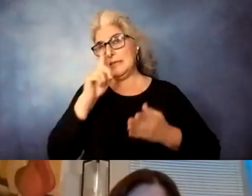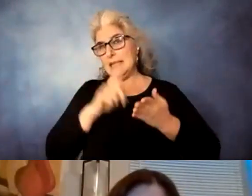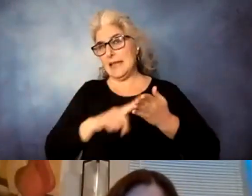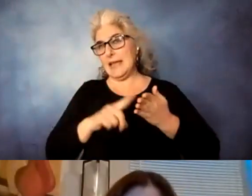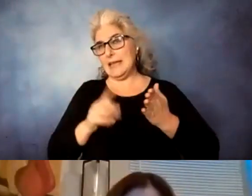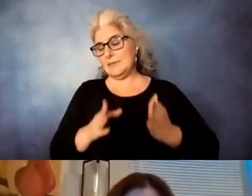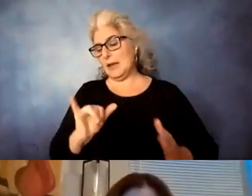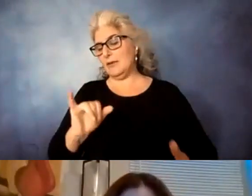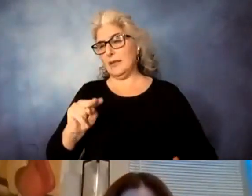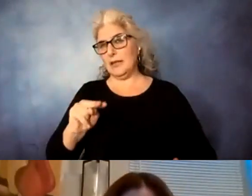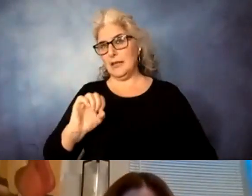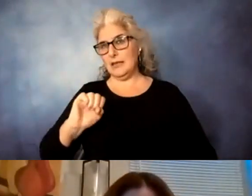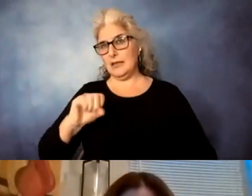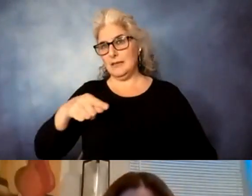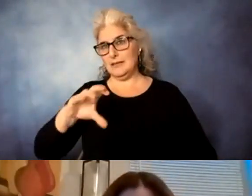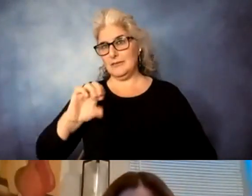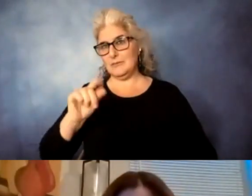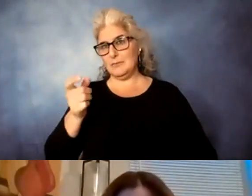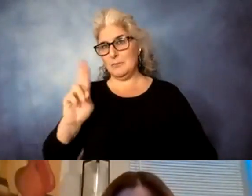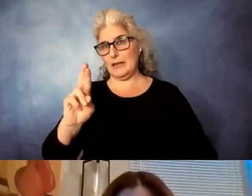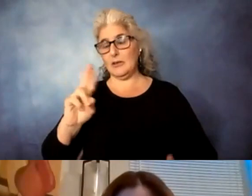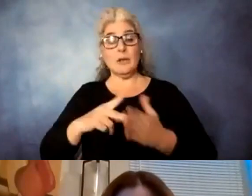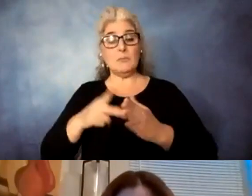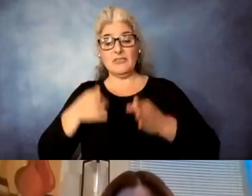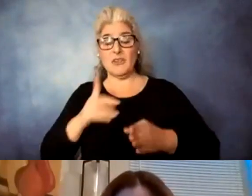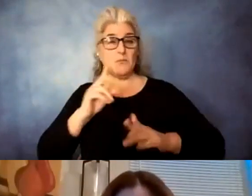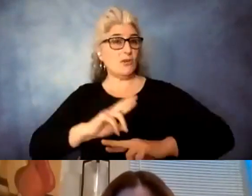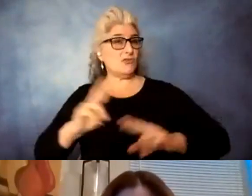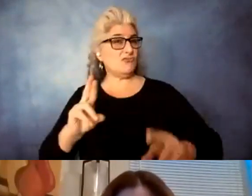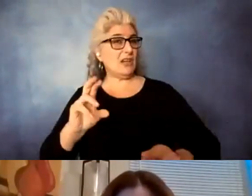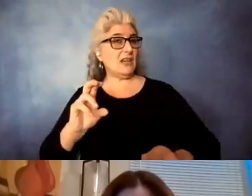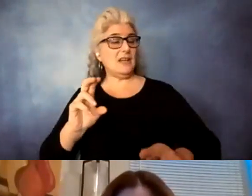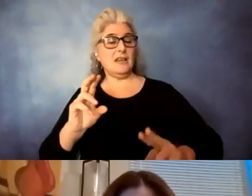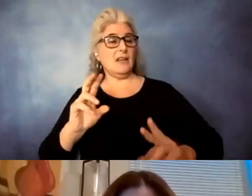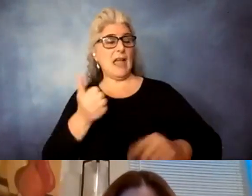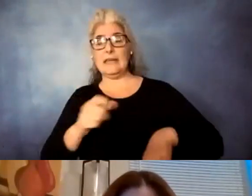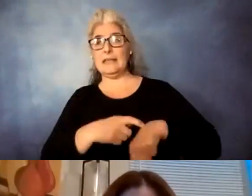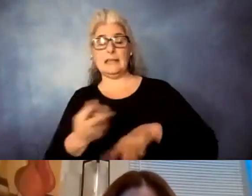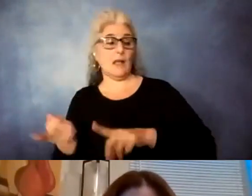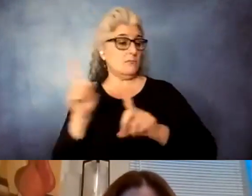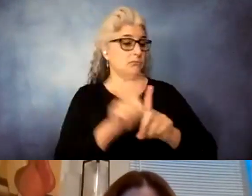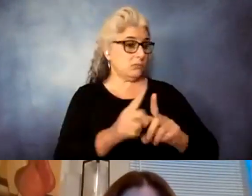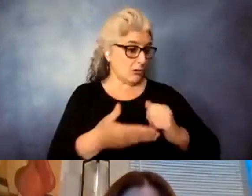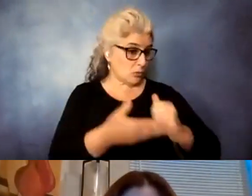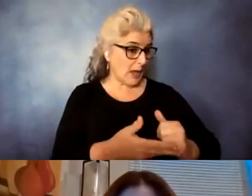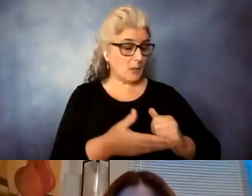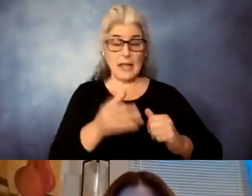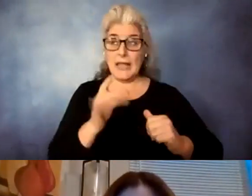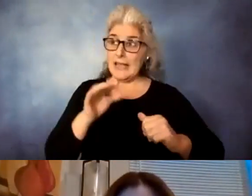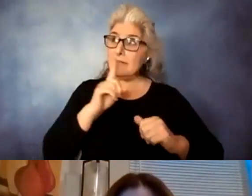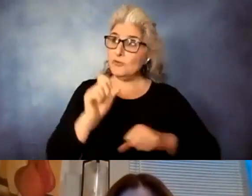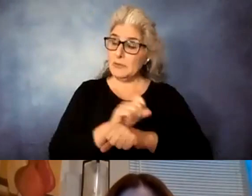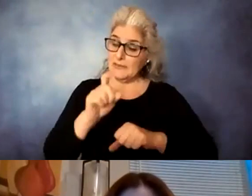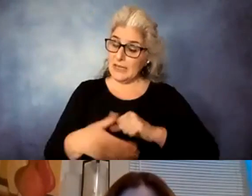on standby to assist the voter with anything. And if they do need assistance with actually marking